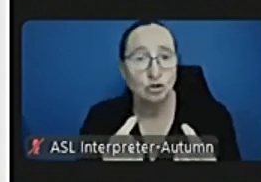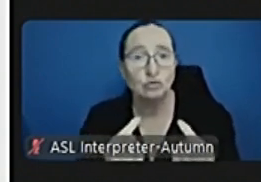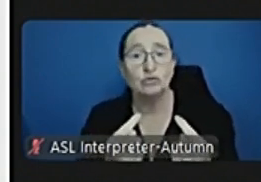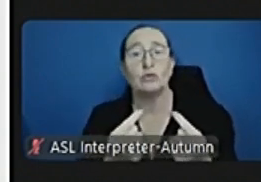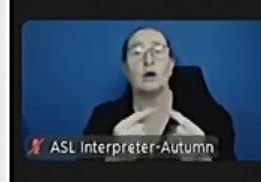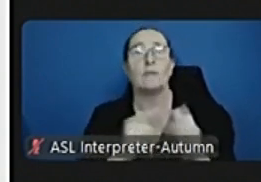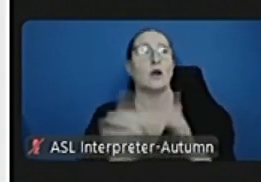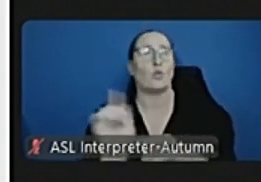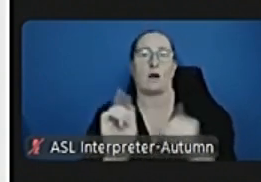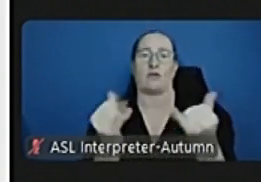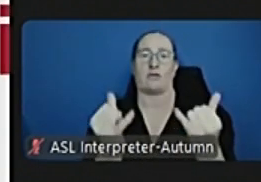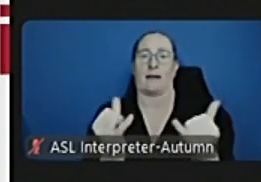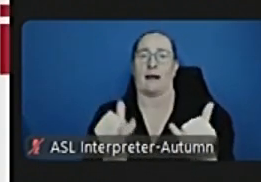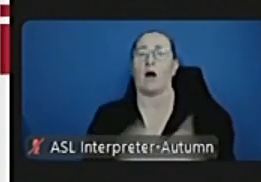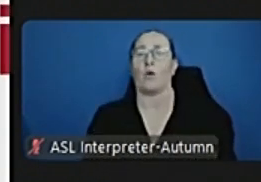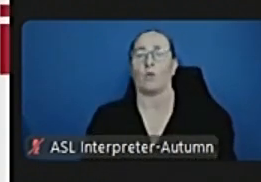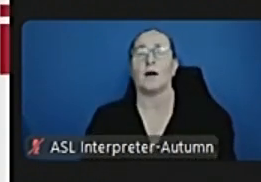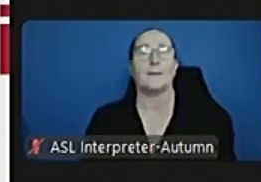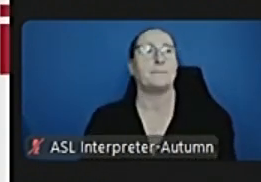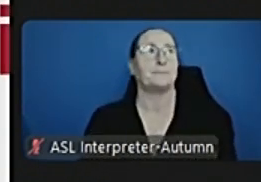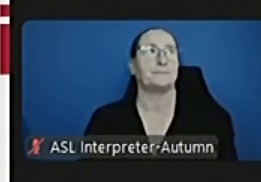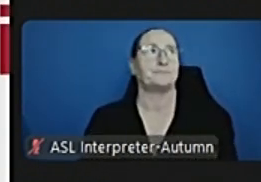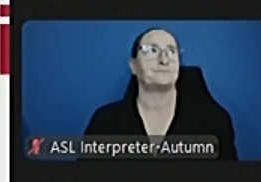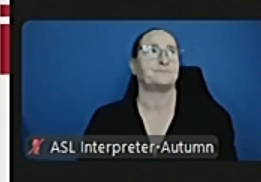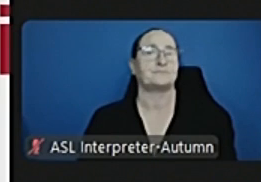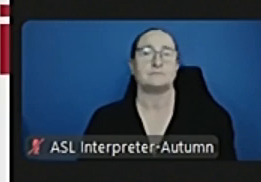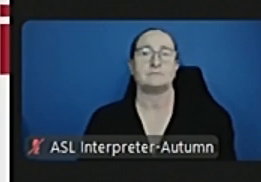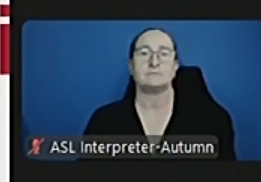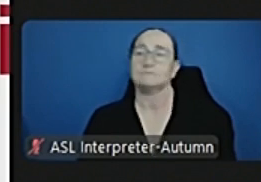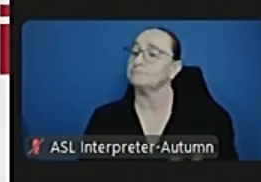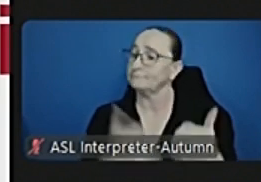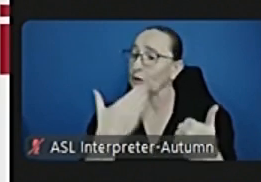now. You did well. Good.